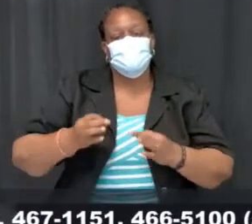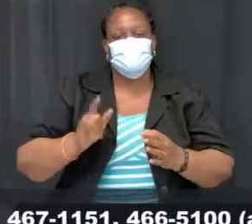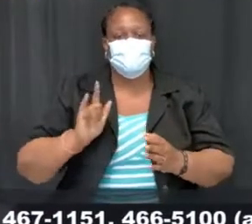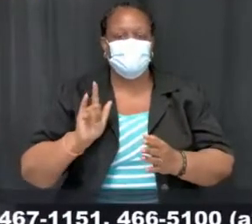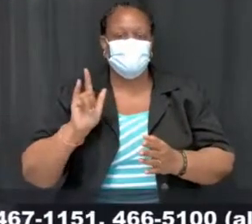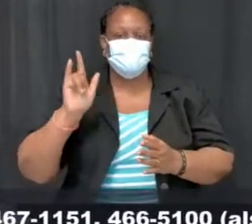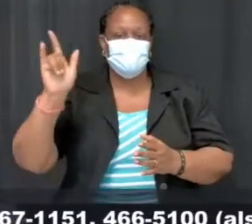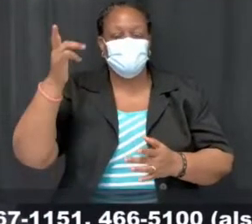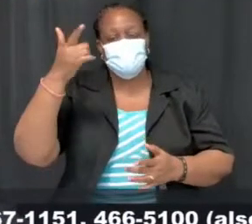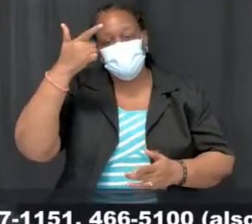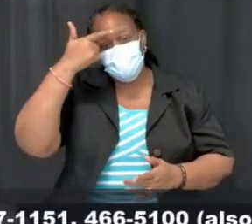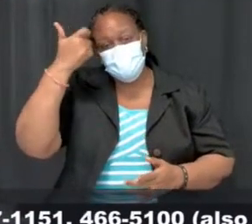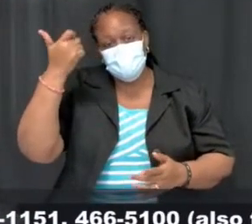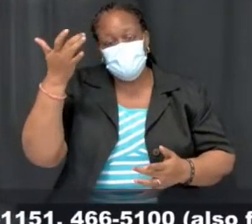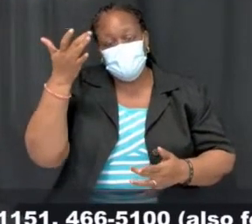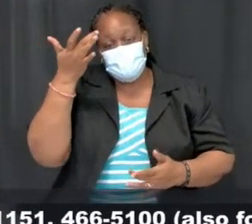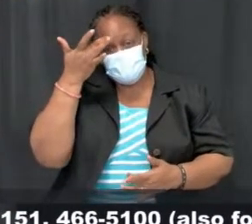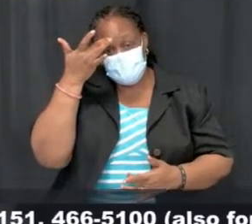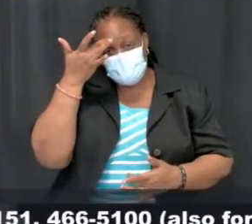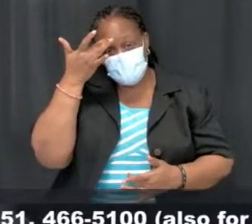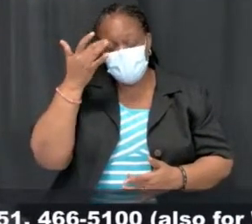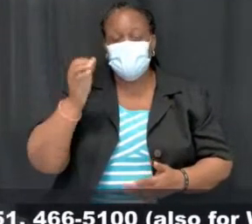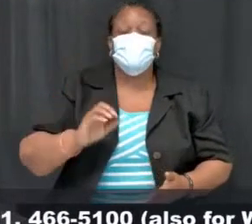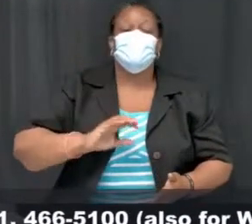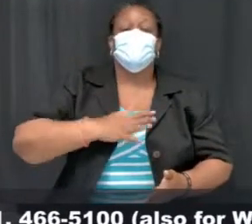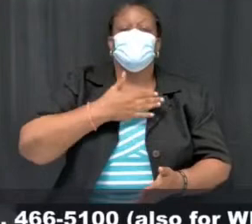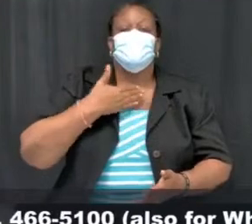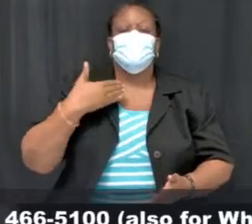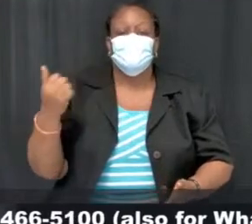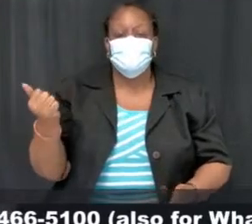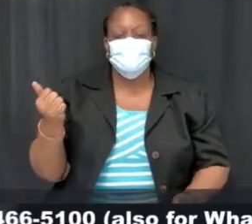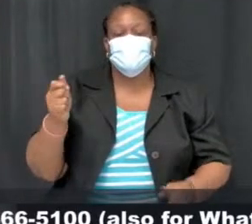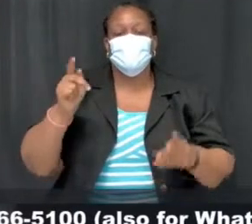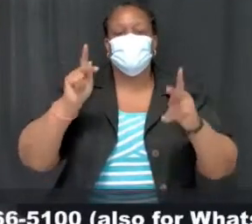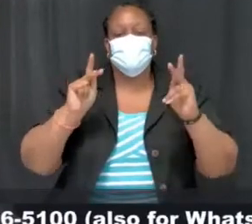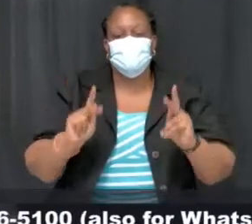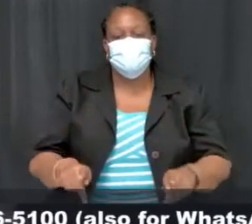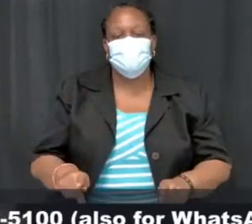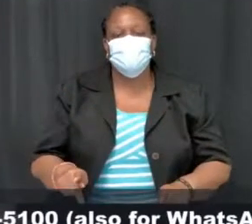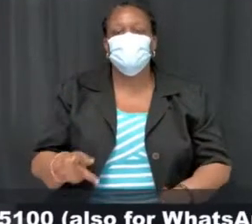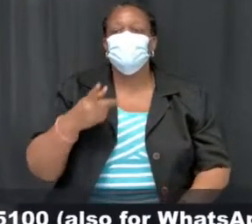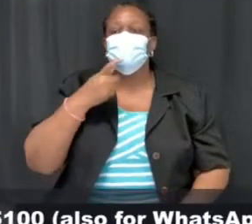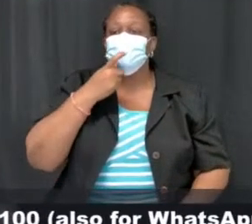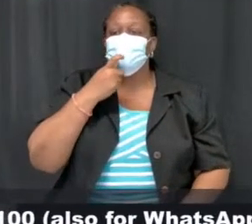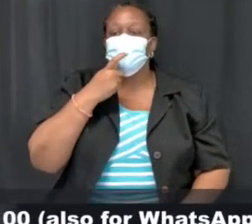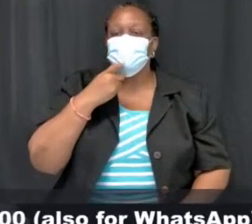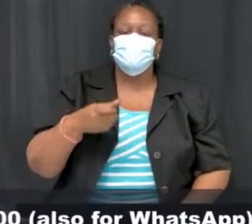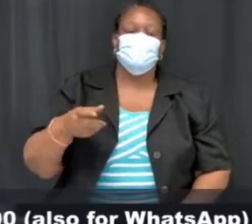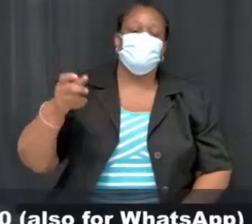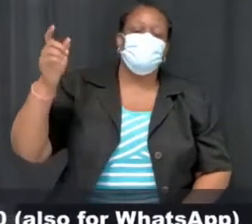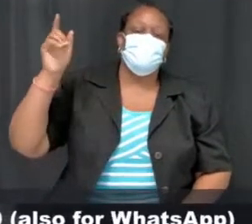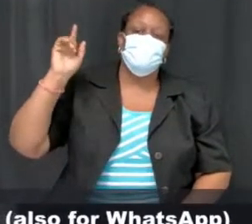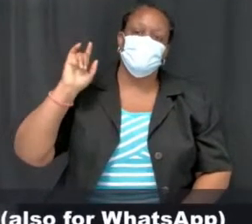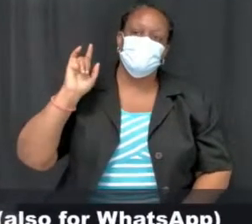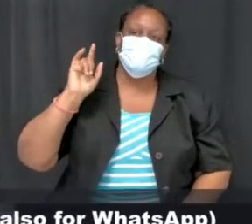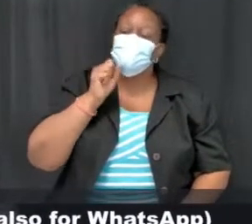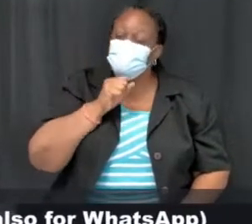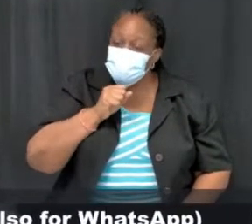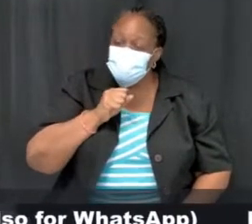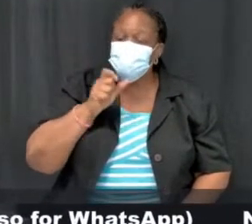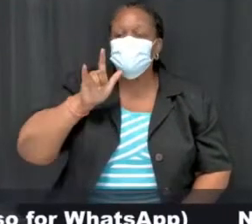service that you just receive because I am a student. We have been seeing a lot of cases of persons who have been living overseas for many